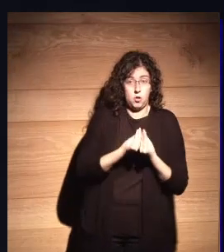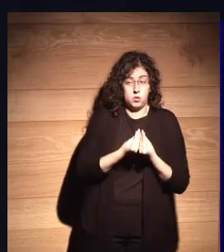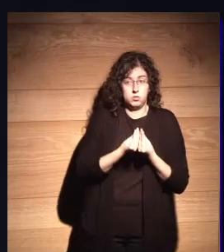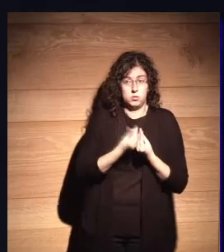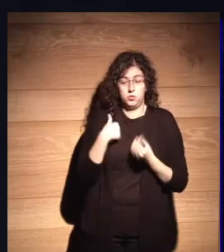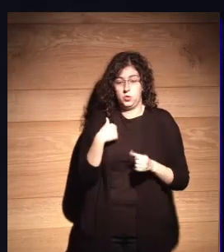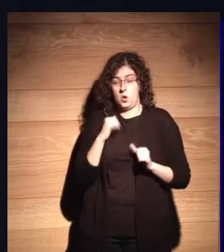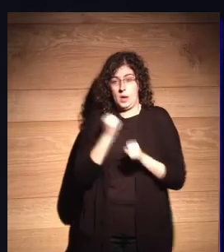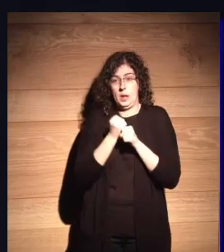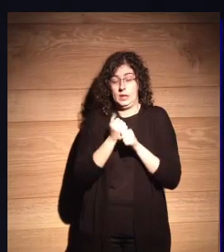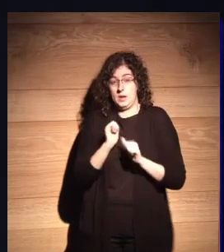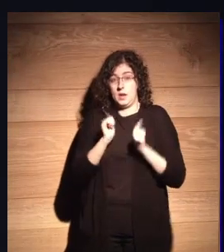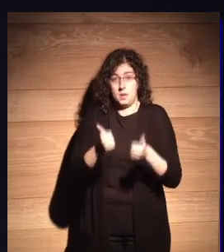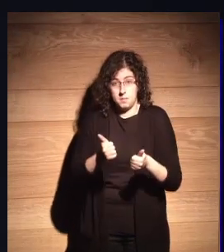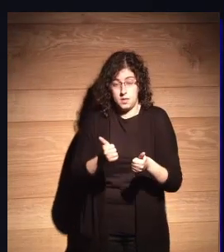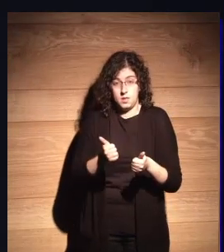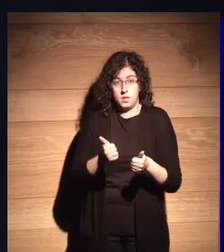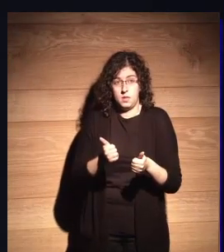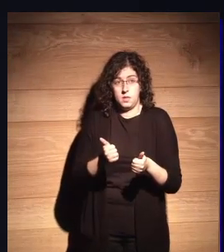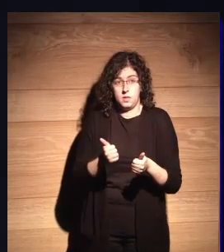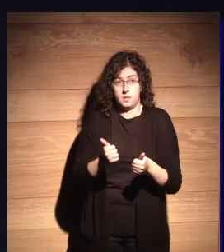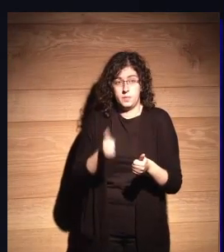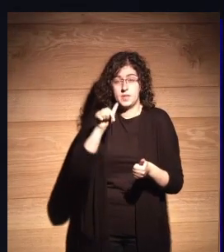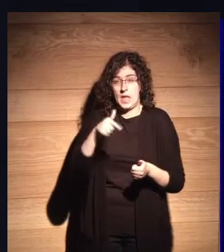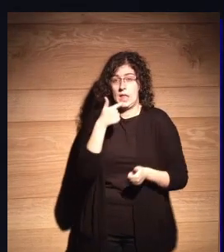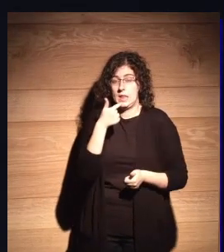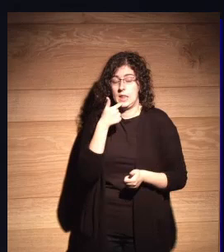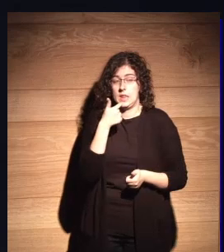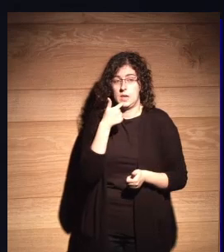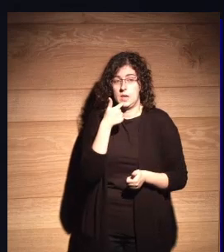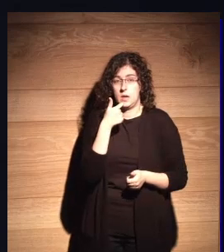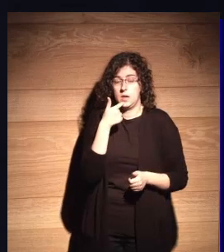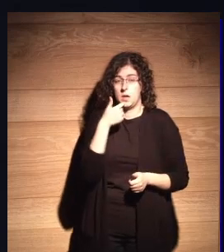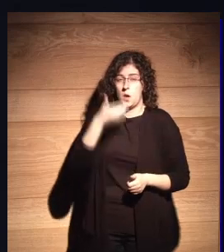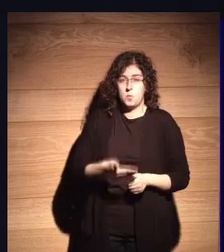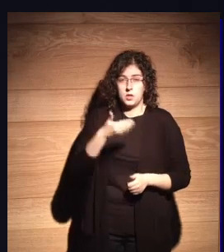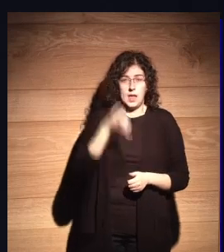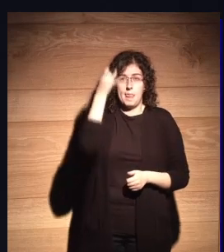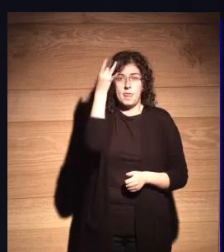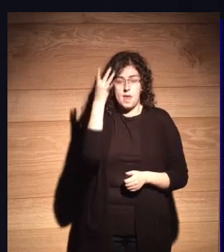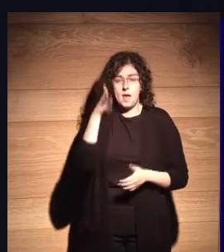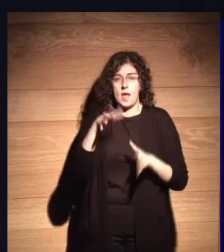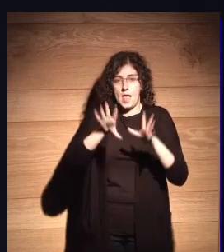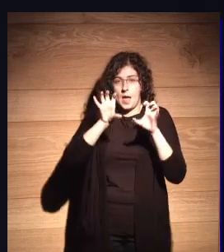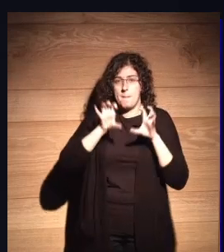stressed the idea of learning the history of photography